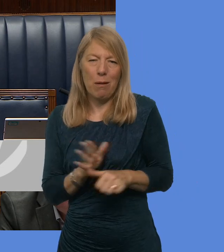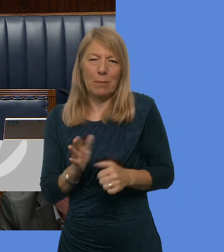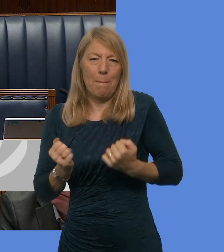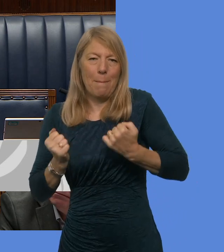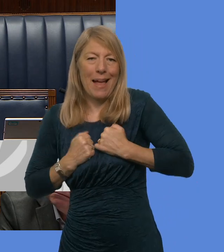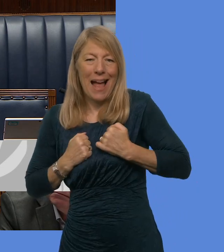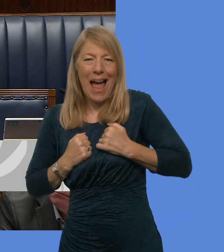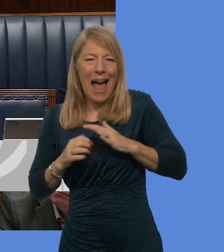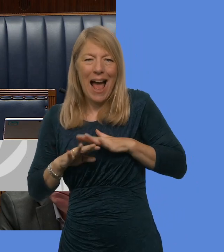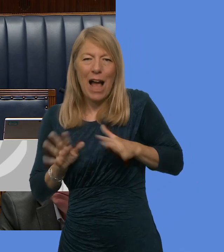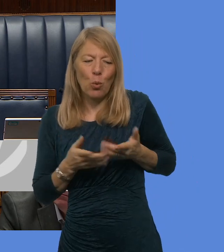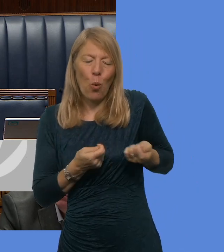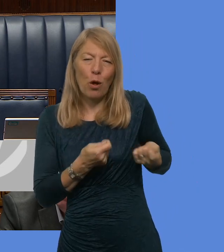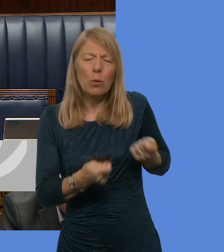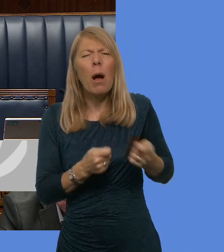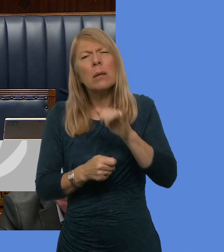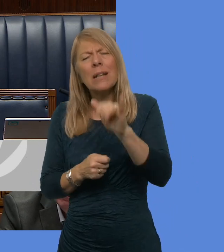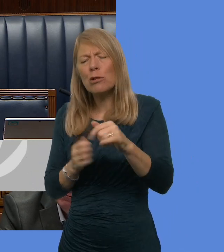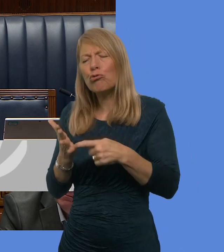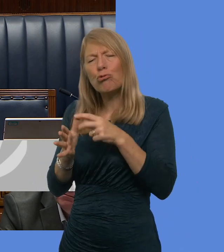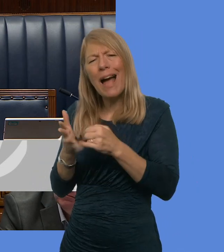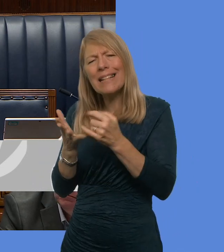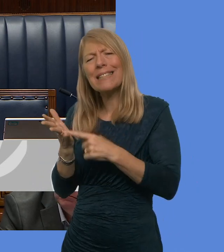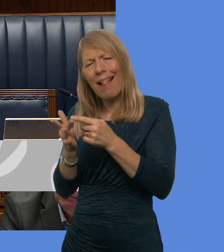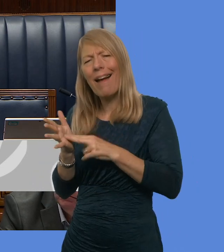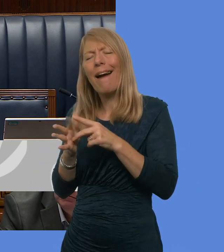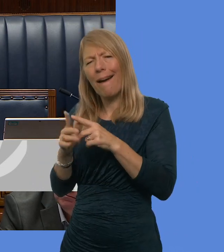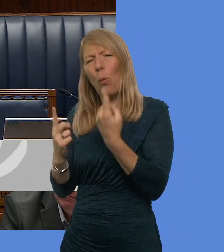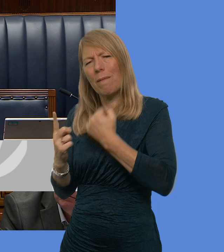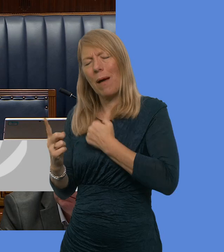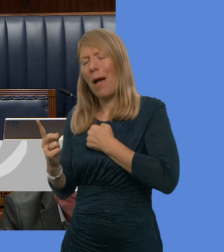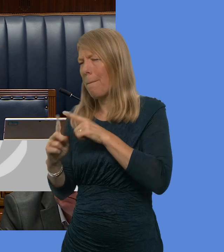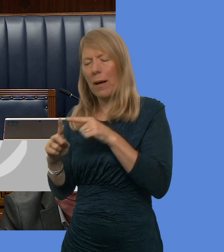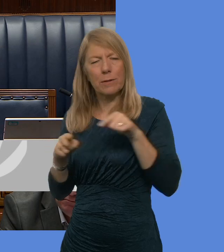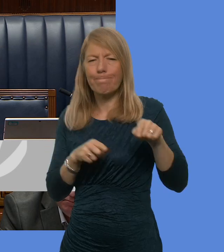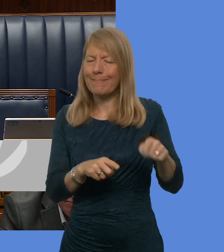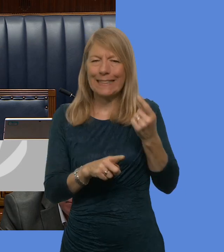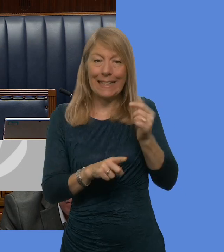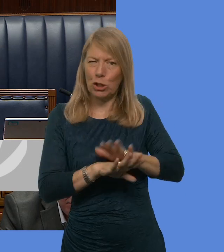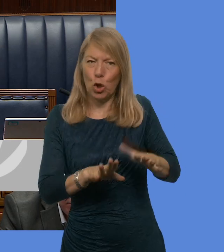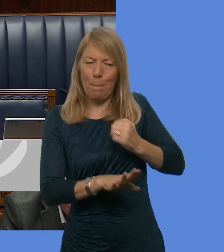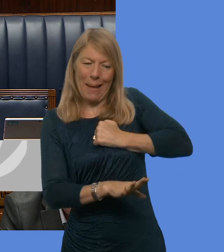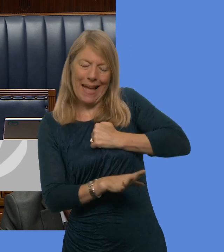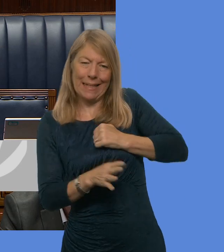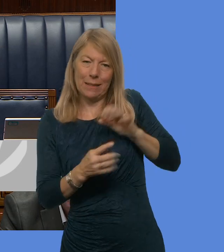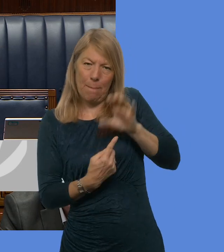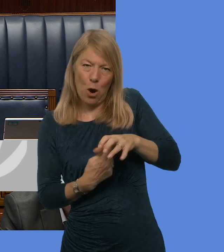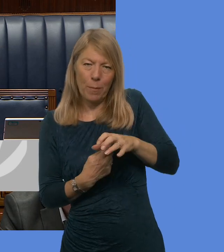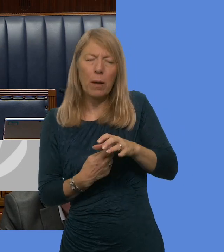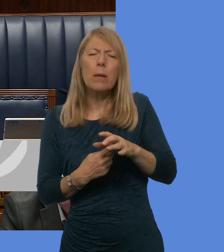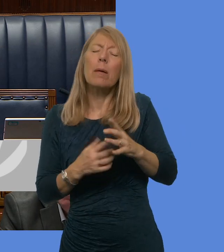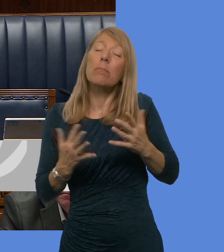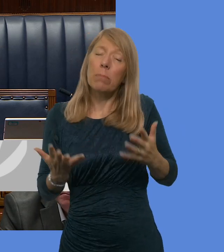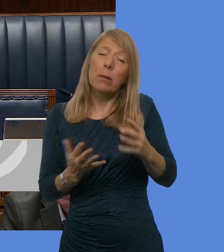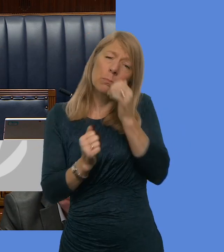the industry as closely as I would control TransLink in that regard. But yes, in discussions with the taxi industry and others, I will be